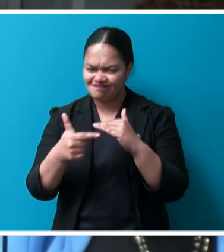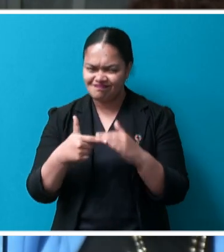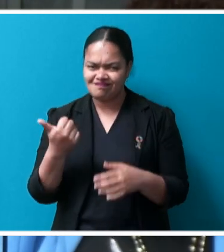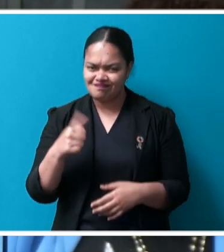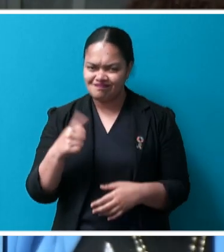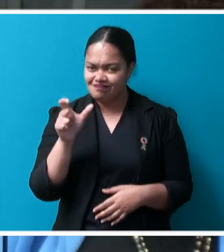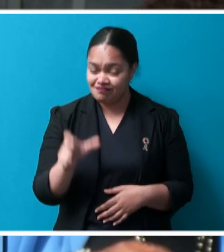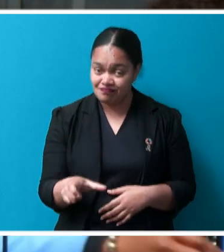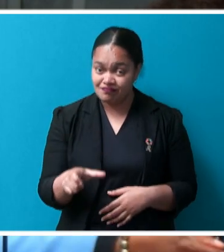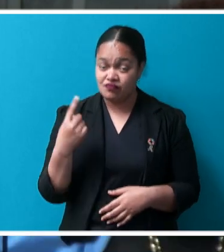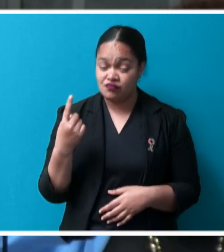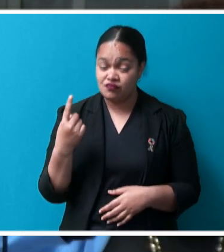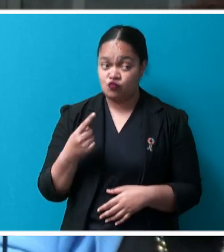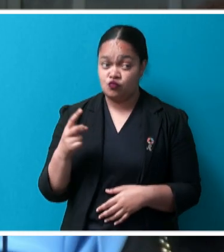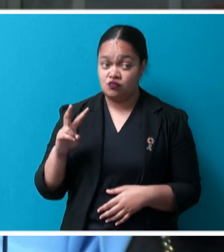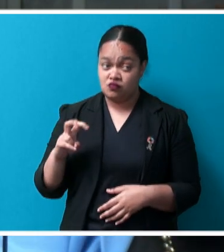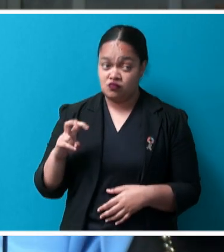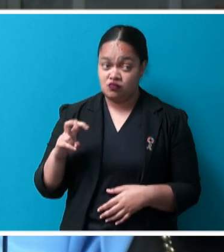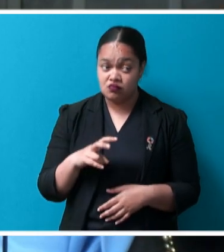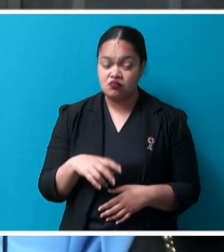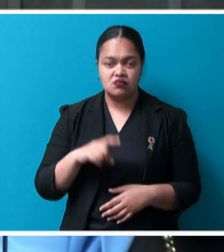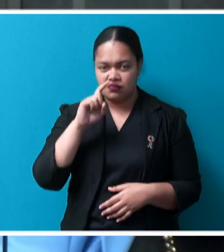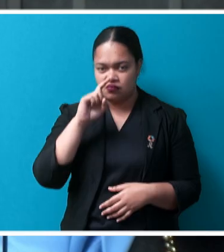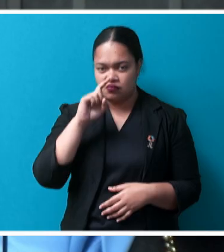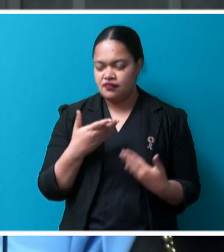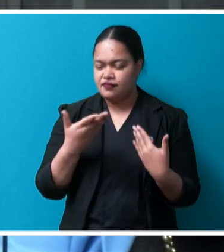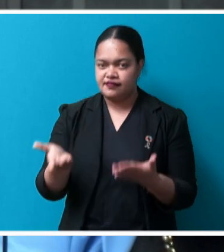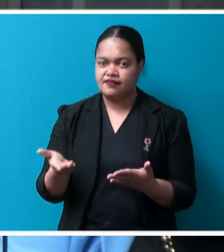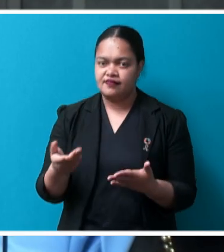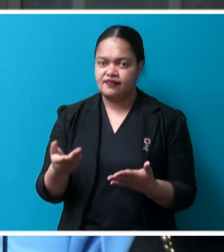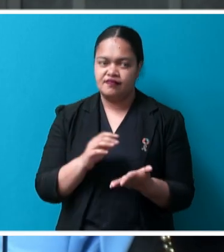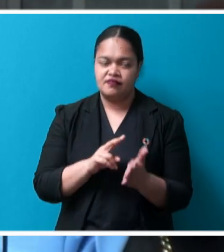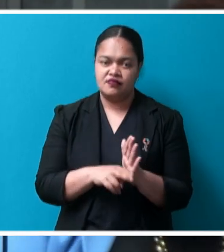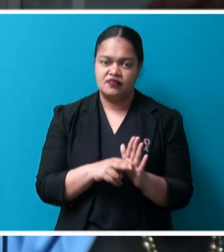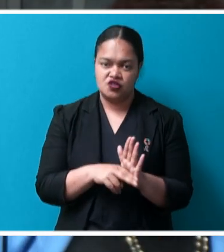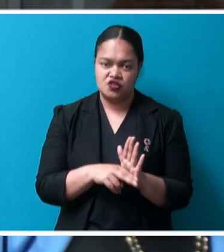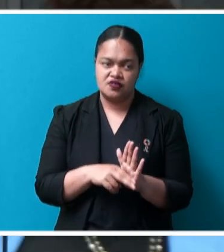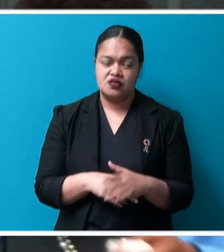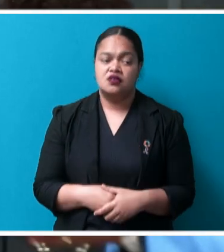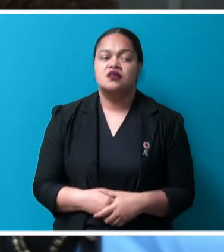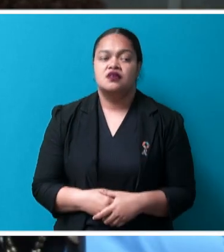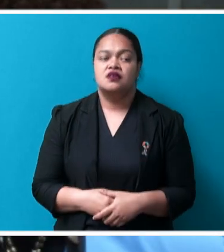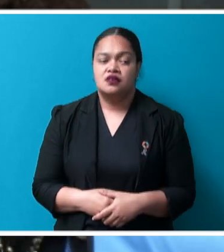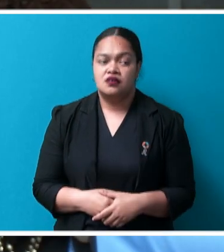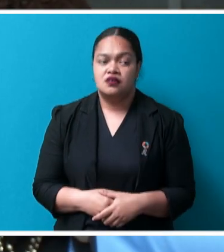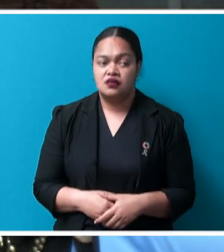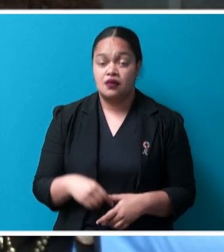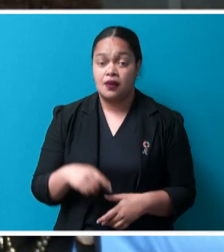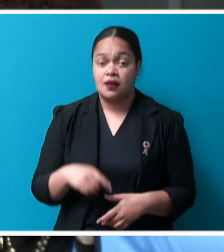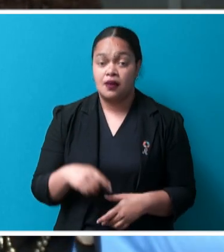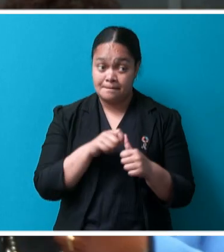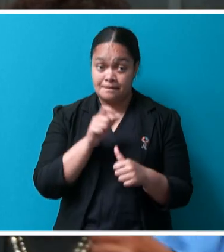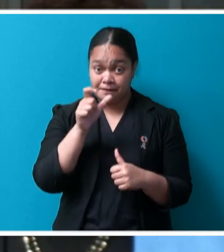is virally suppressed cannot pass HIV. Let me repeat that again. A person who